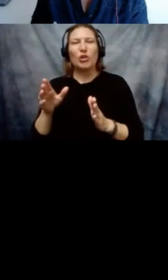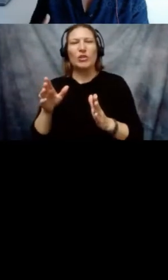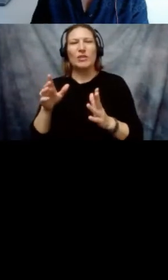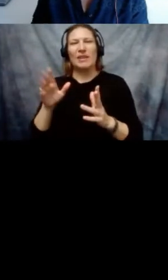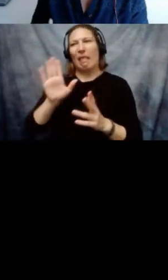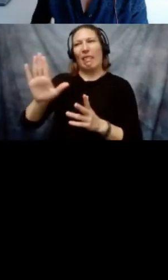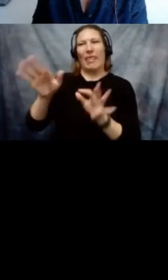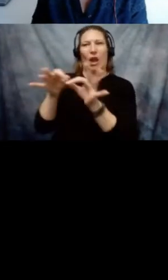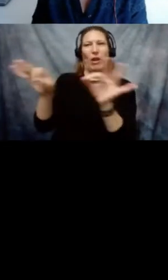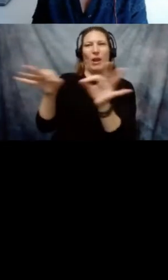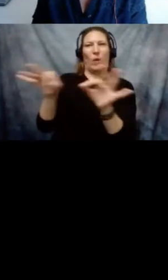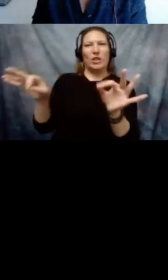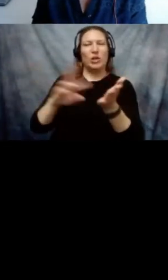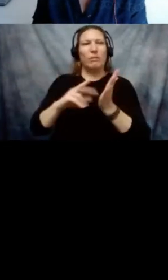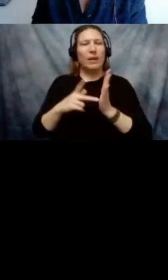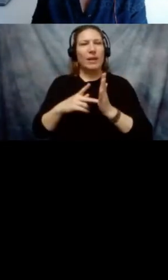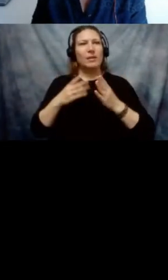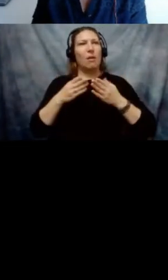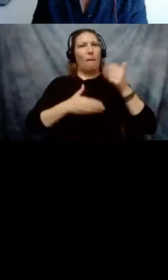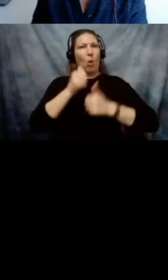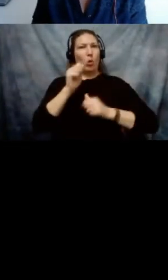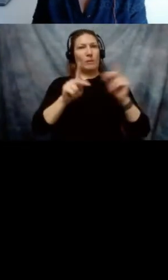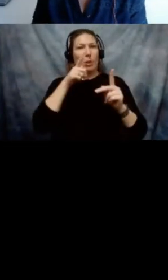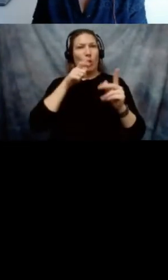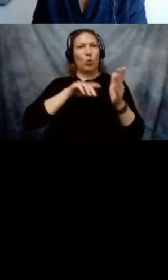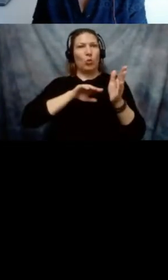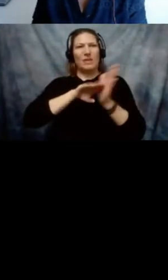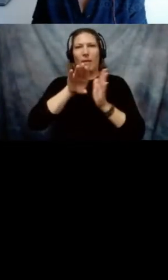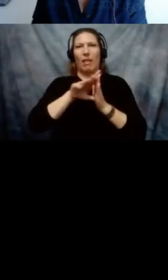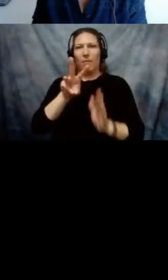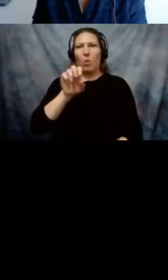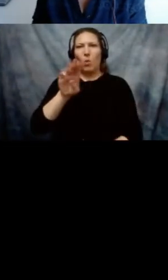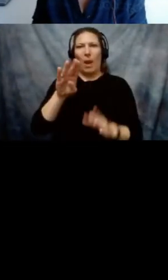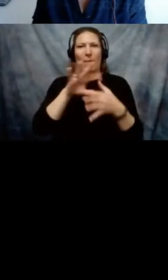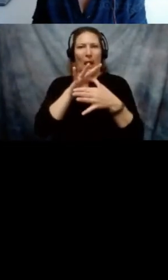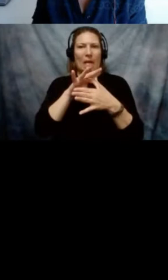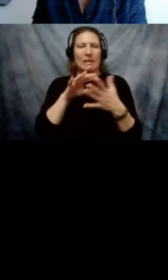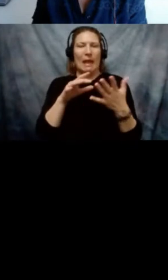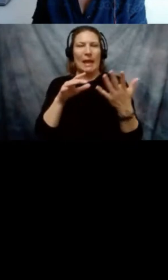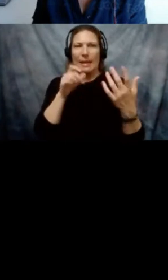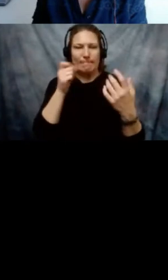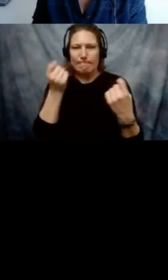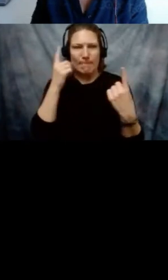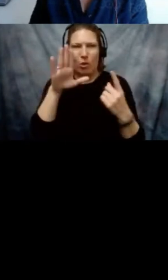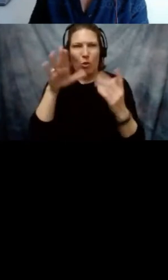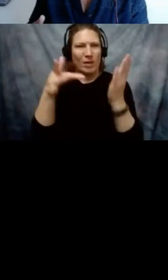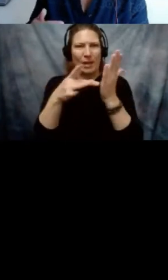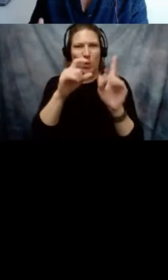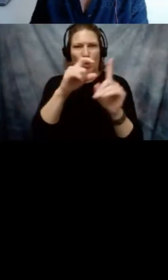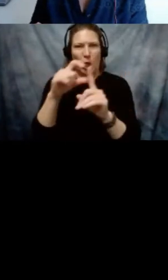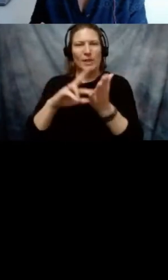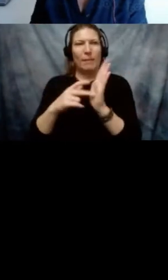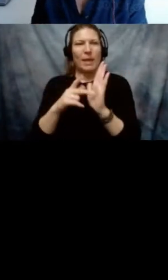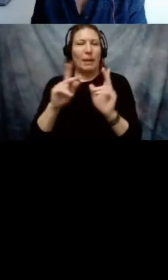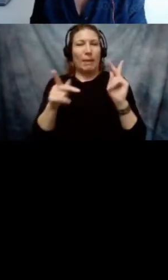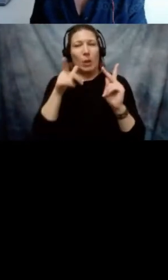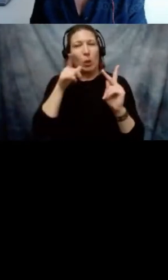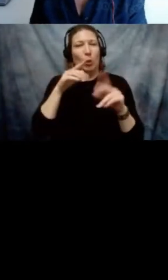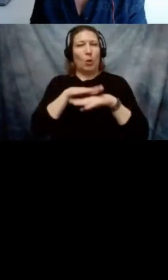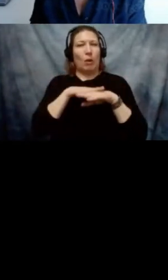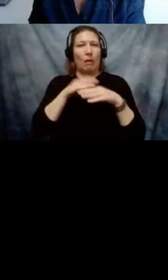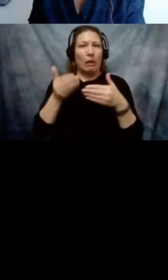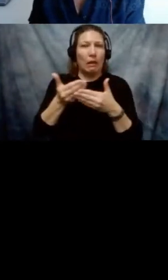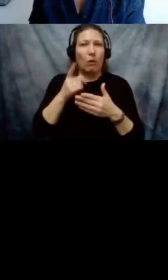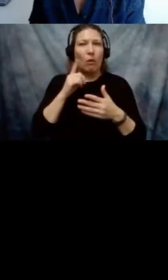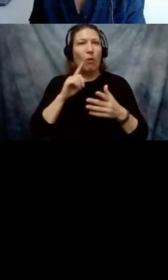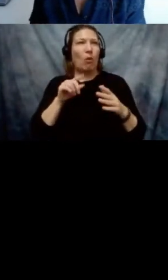on accessibility altogether. And this is quite typical of the language that you'll find in WCAG, including the 4